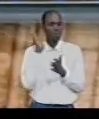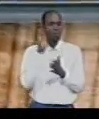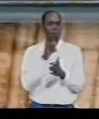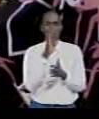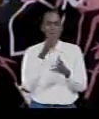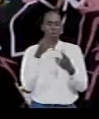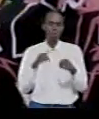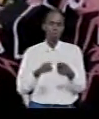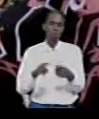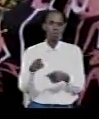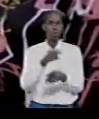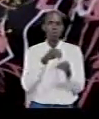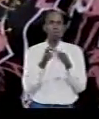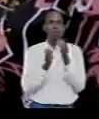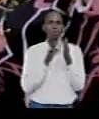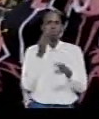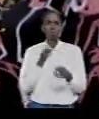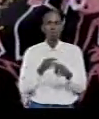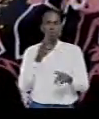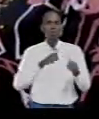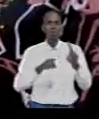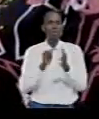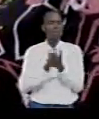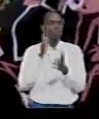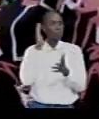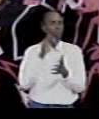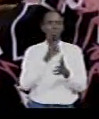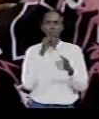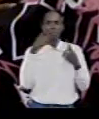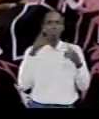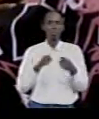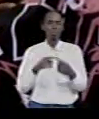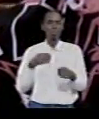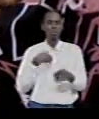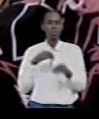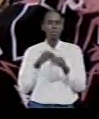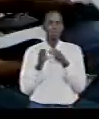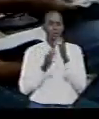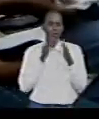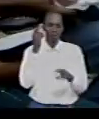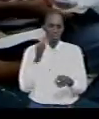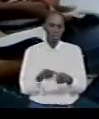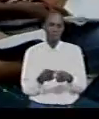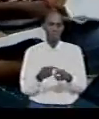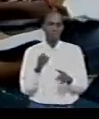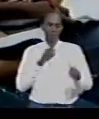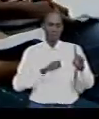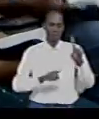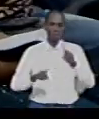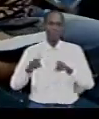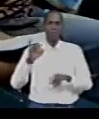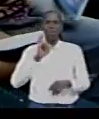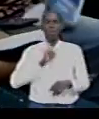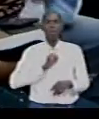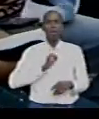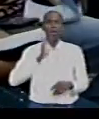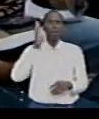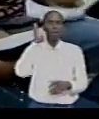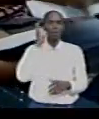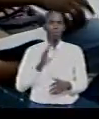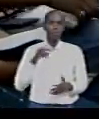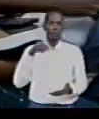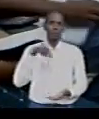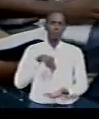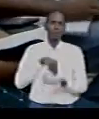lot. That will not be my lot. I will stand. I said I will